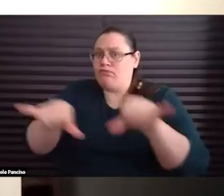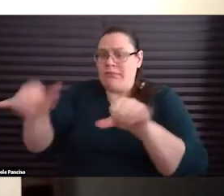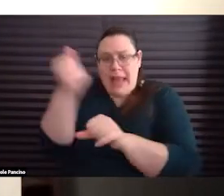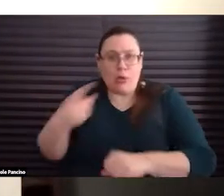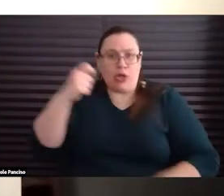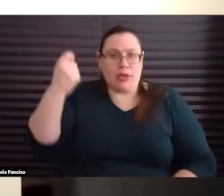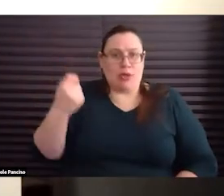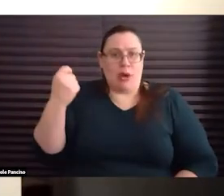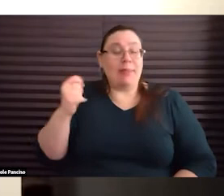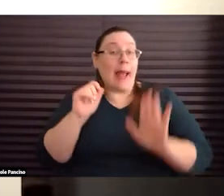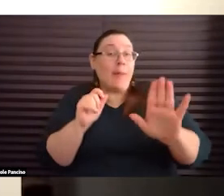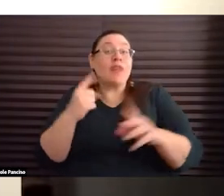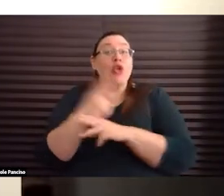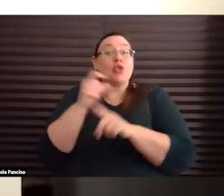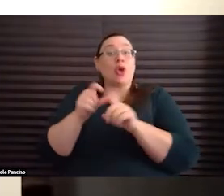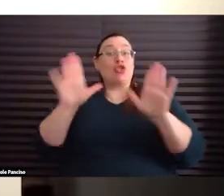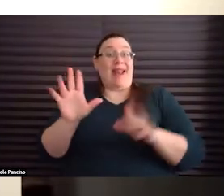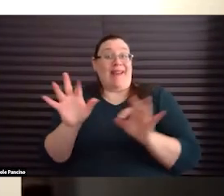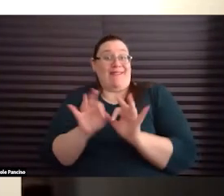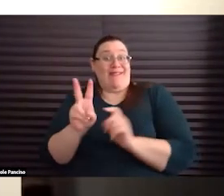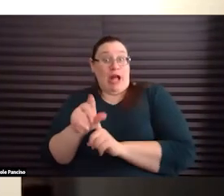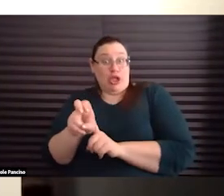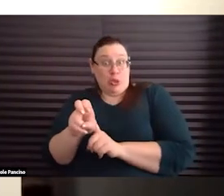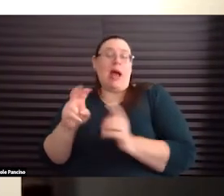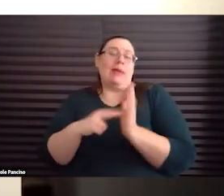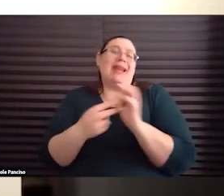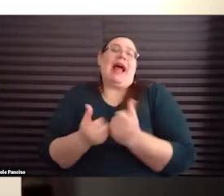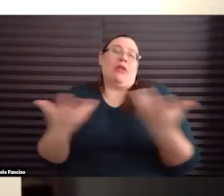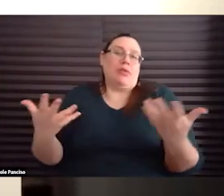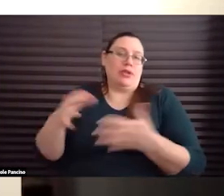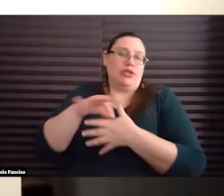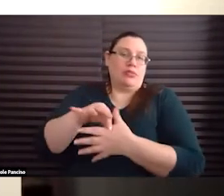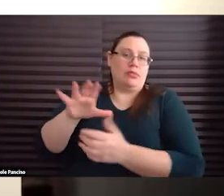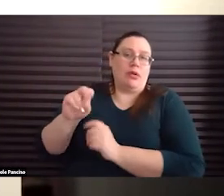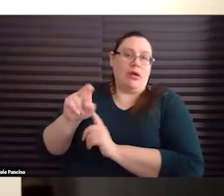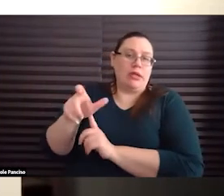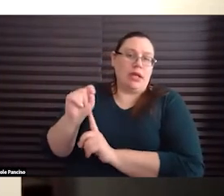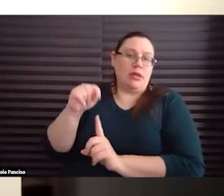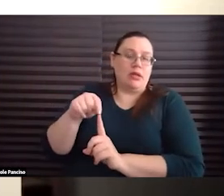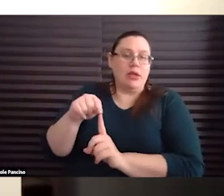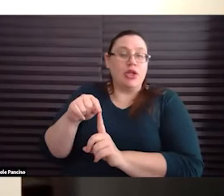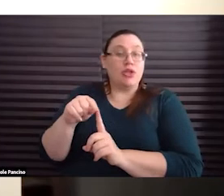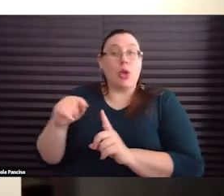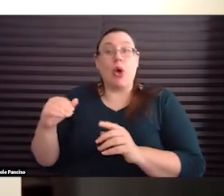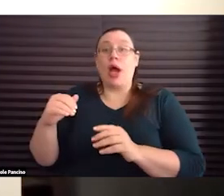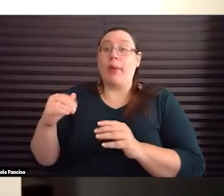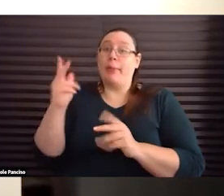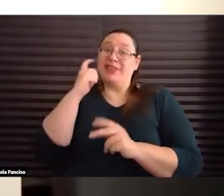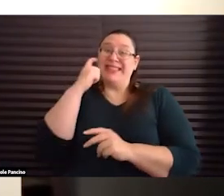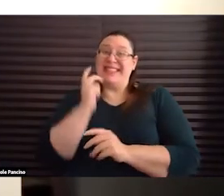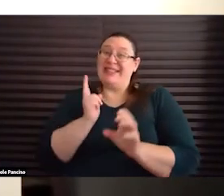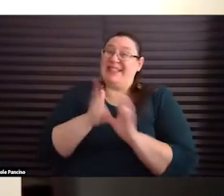say great value, I just mean the amount of content. So a new subscriber does not get